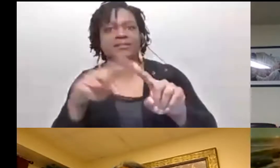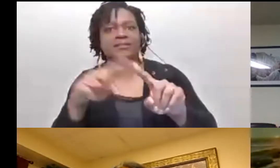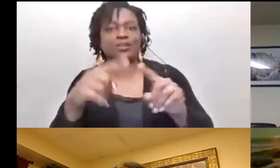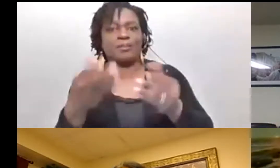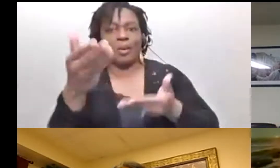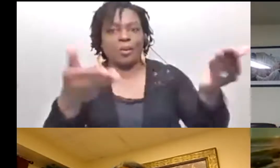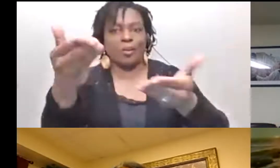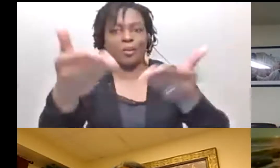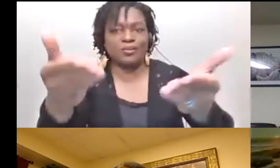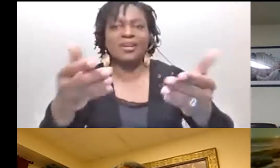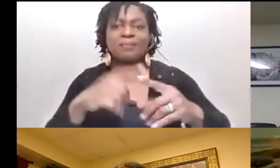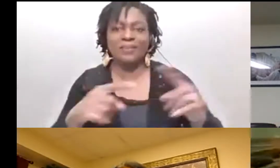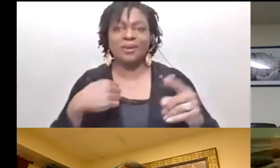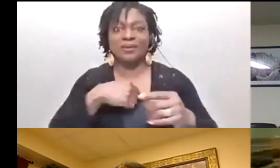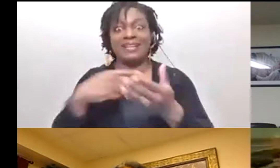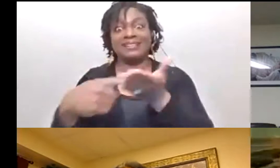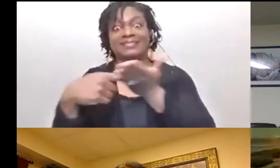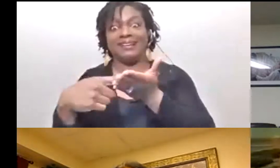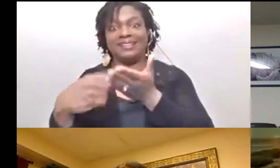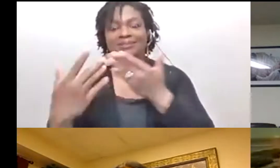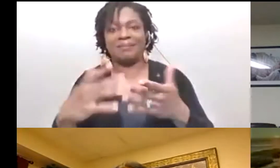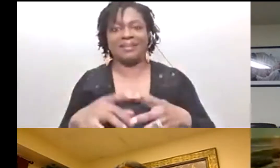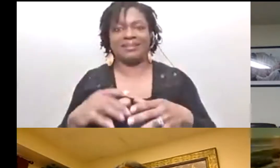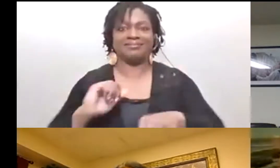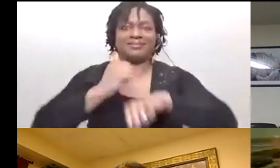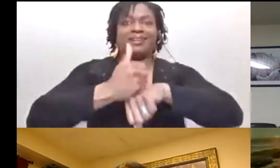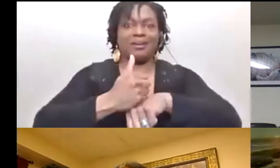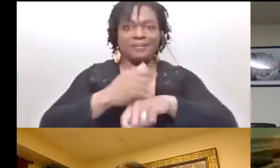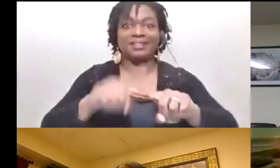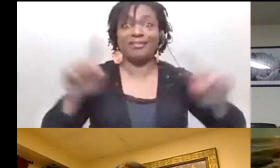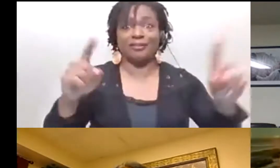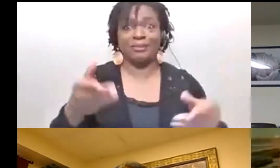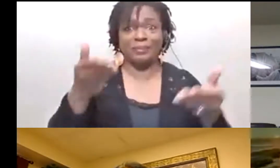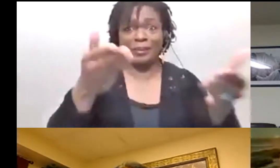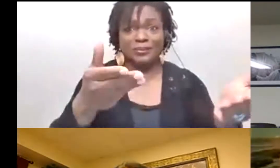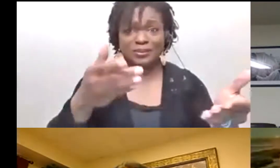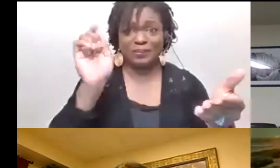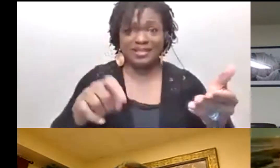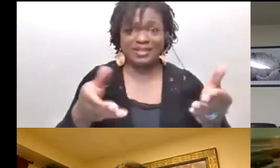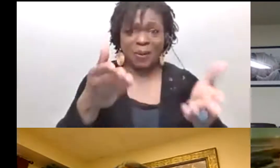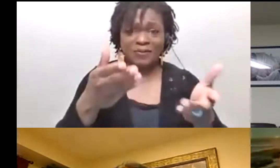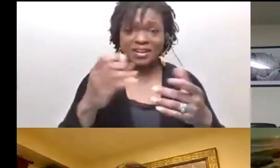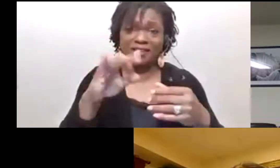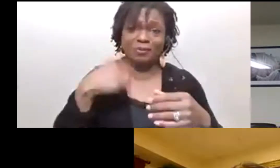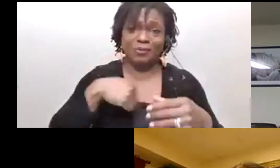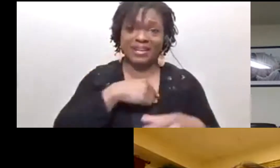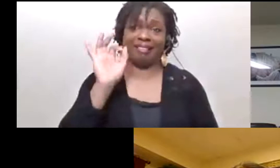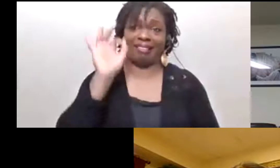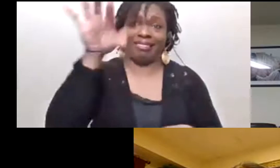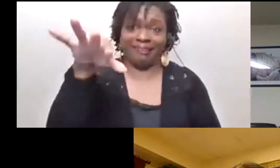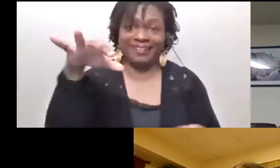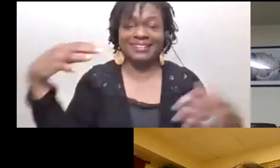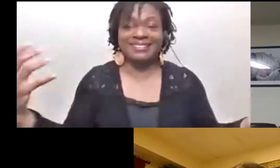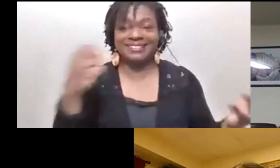create a fifth one. Yeah. And I don't know how productive that would be. So